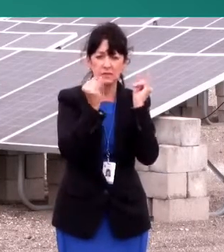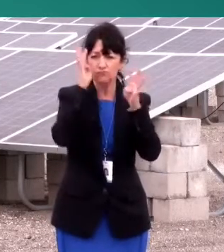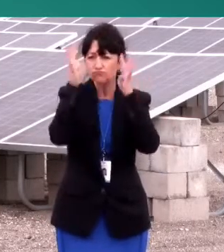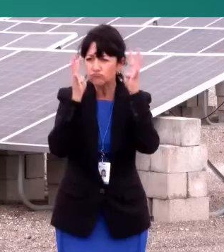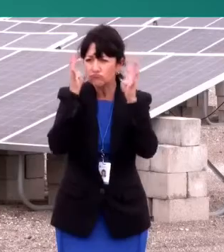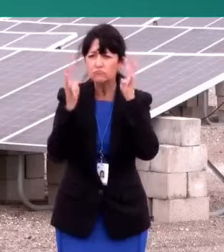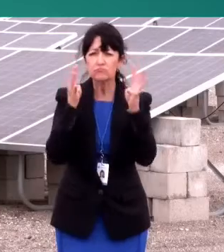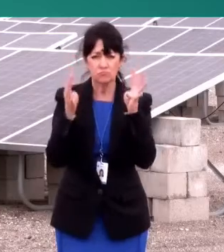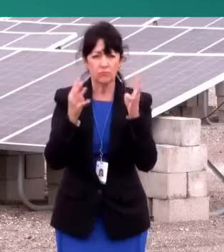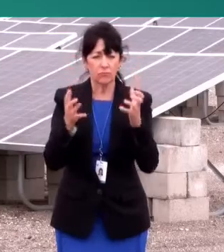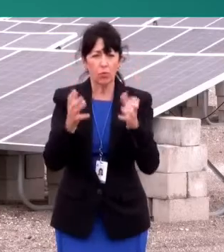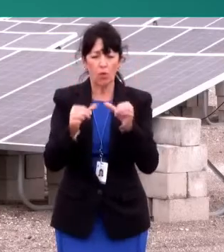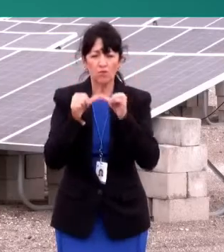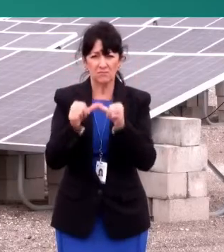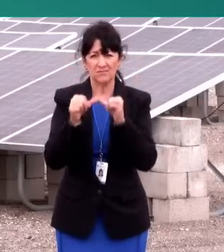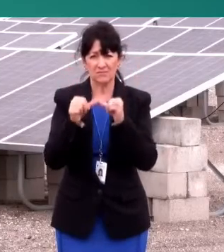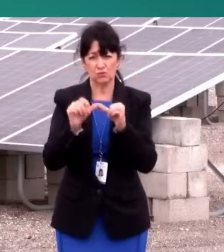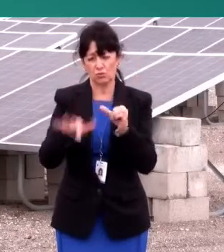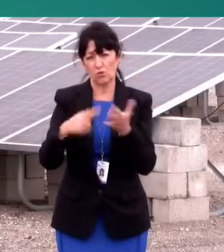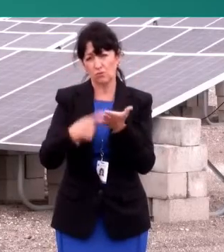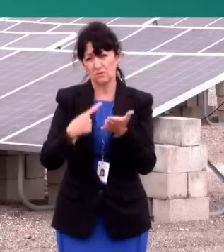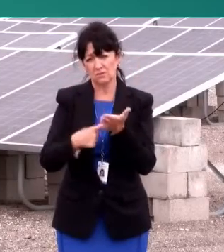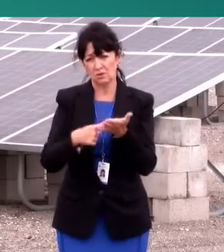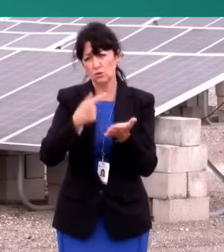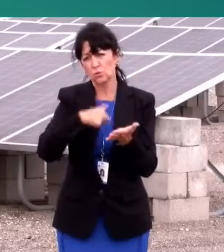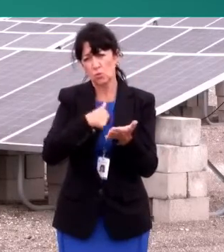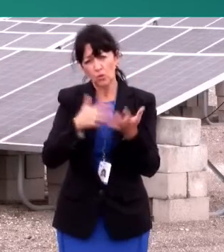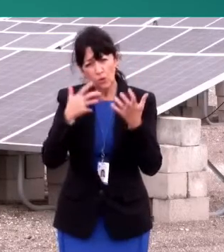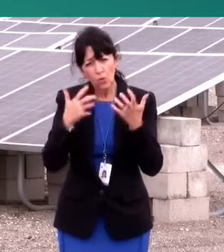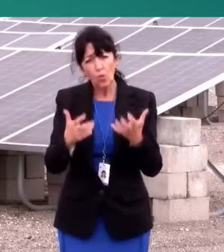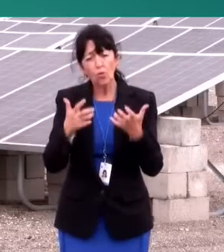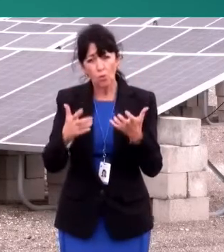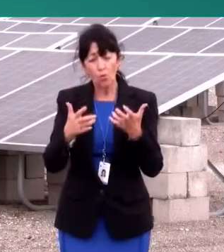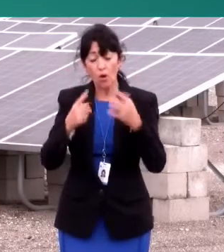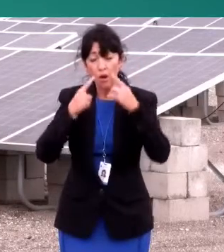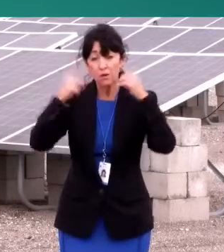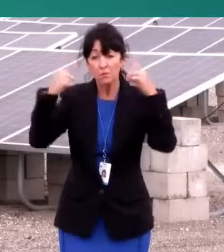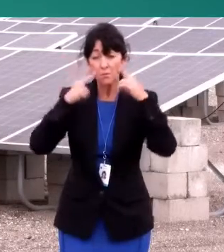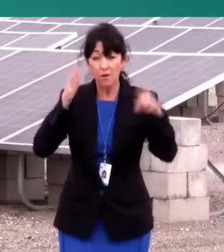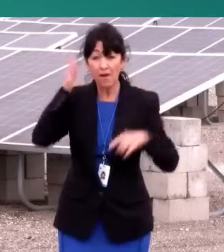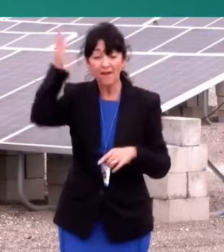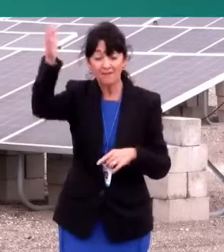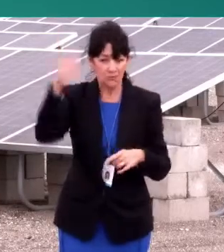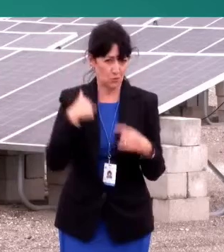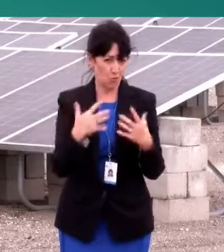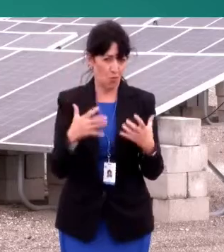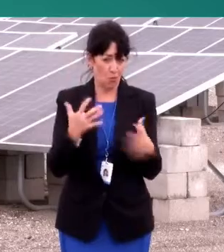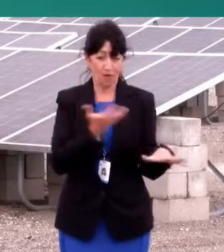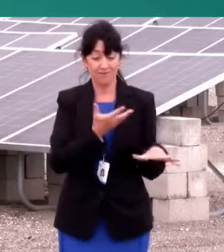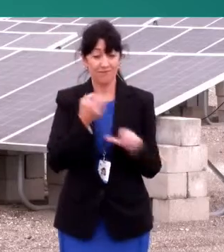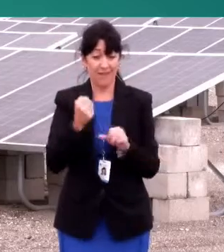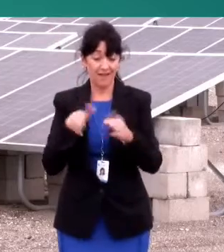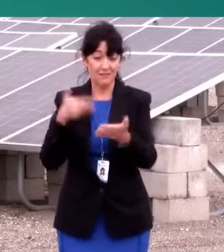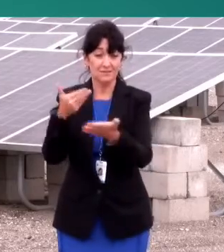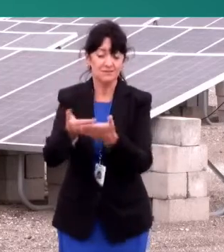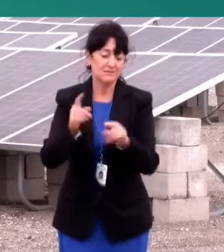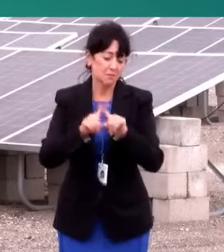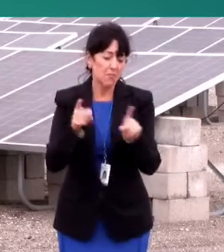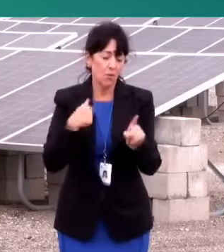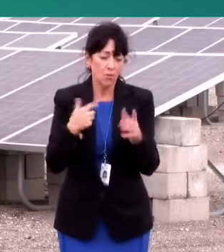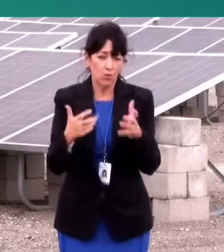discussions, because we want to go far. We don't want to, we'd love to go fast. We're going to try to go fast, but we want to go